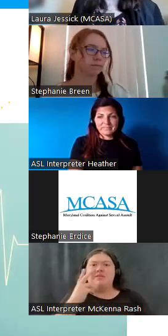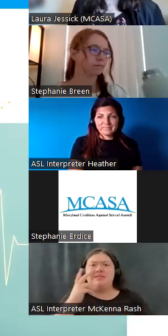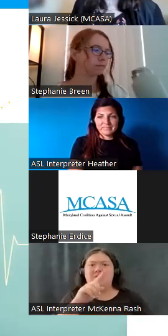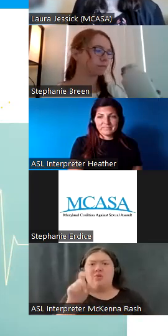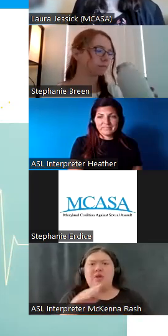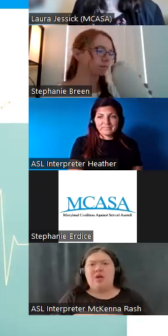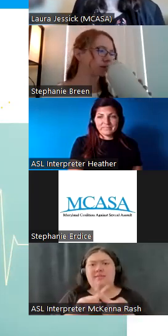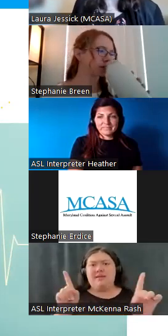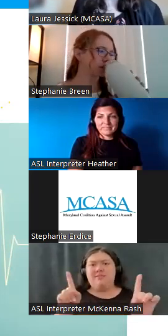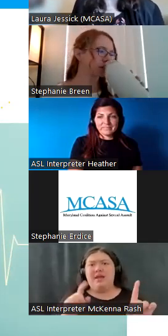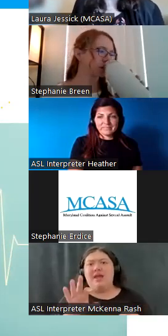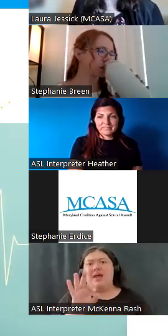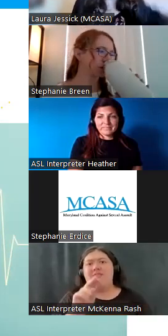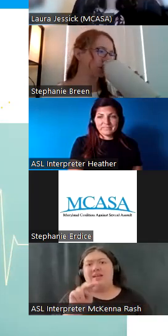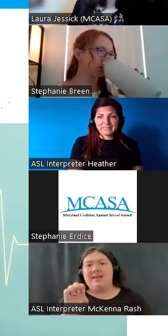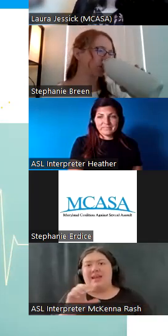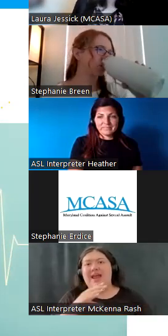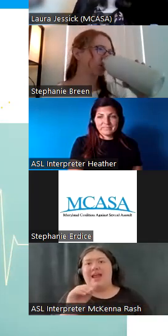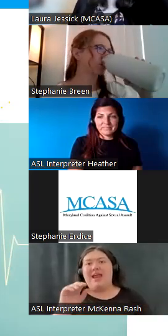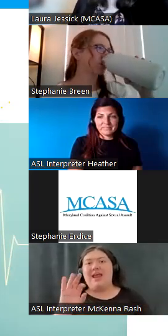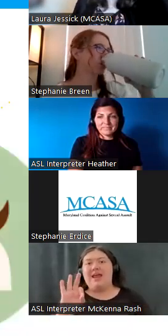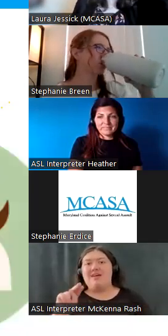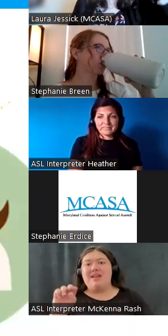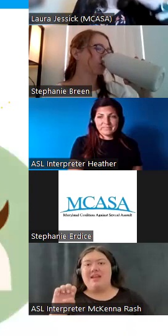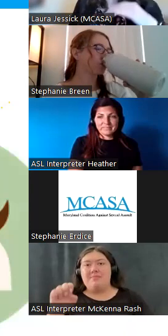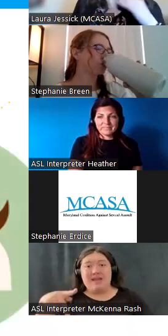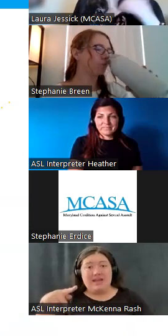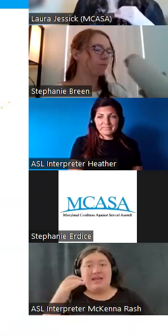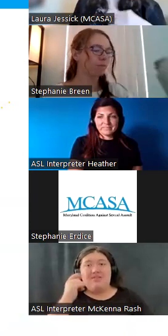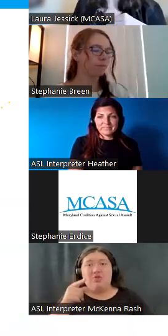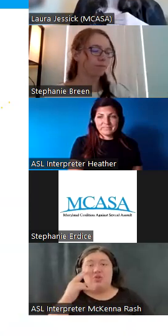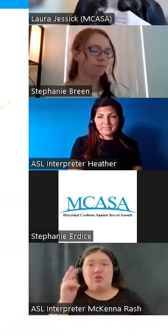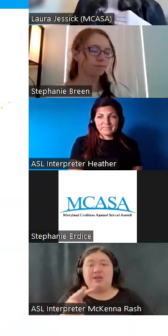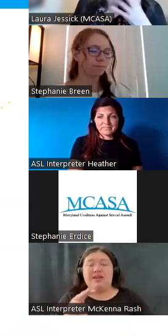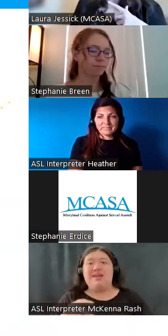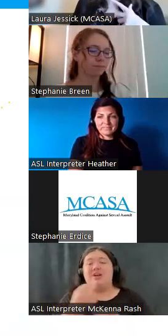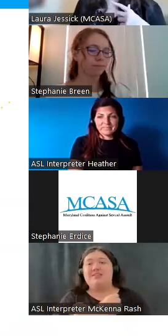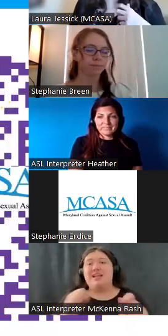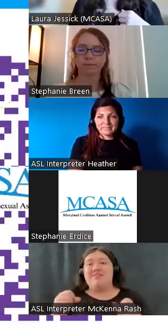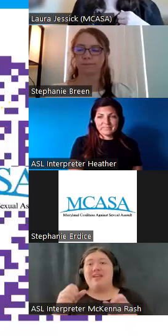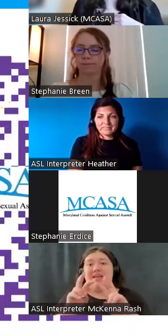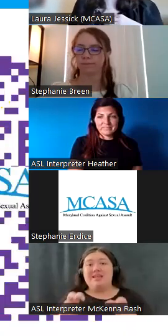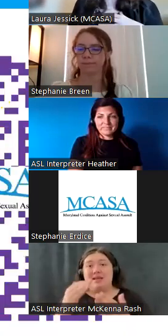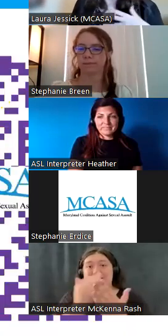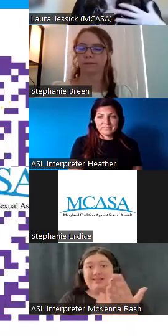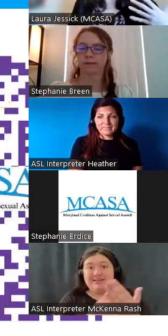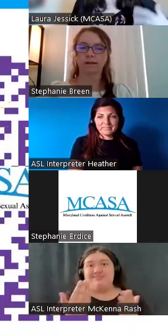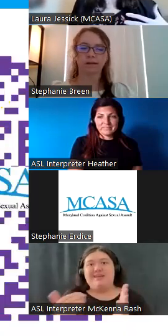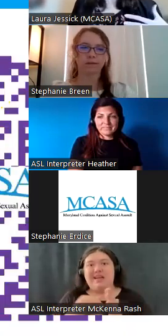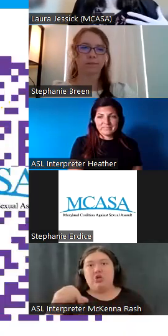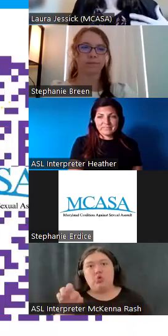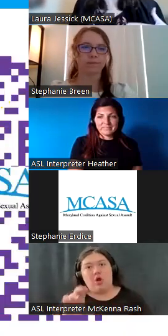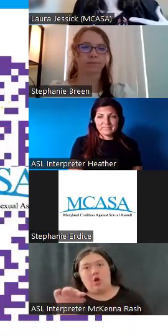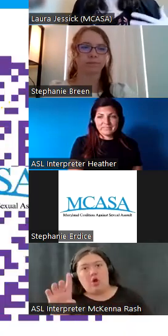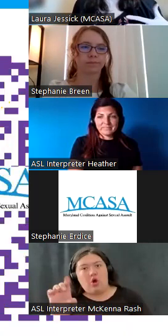an FNEA and an FNEP. So if you're looking at our SAFE exam list on our website, again, the QR code is here, you